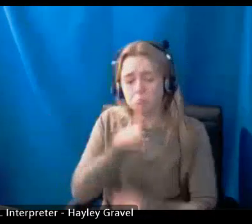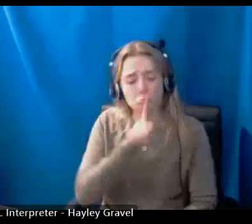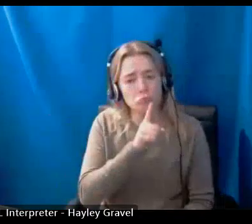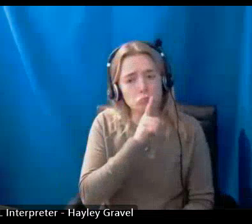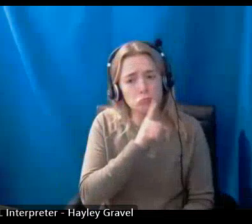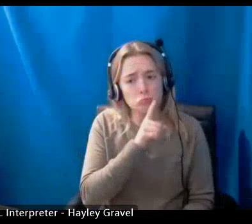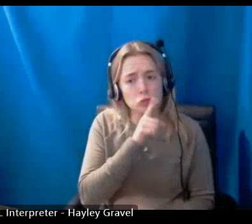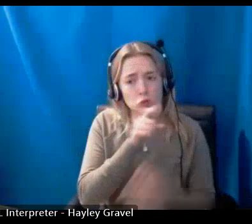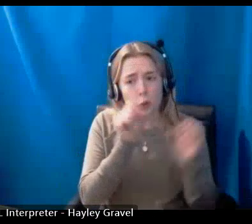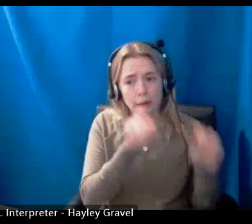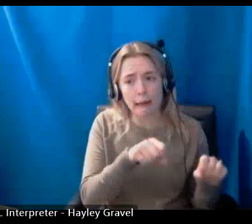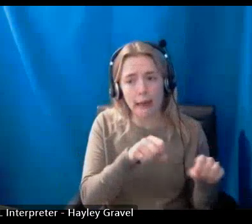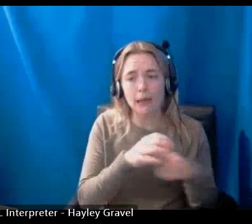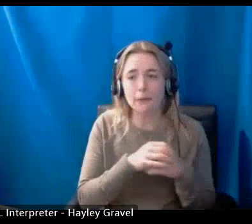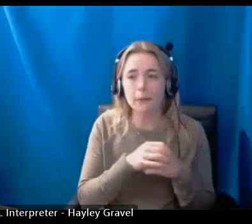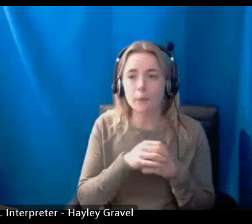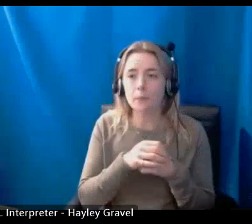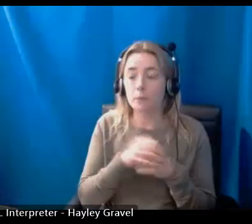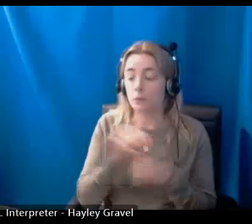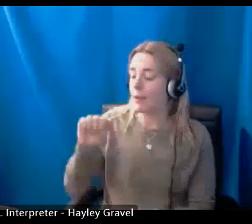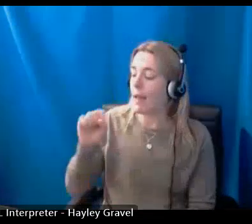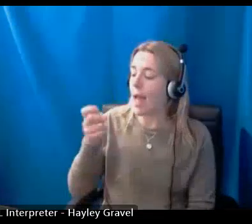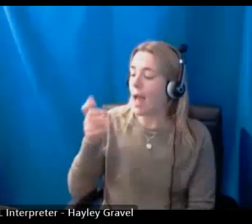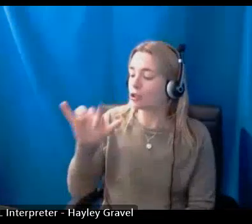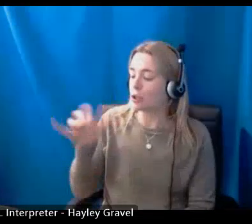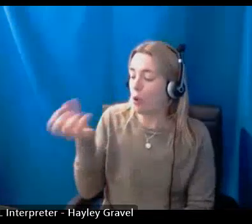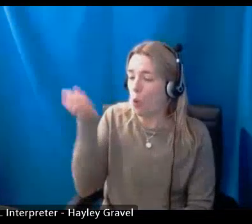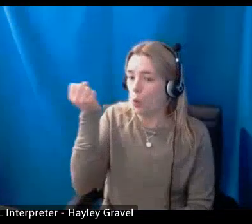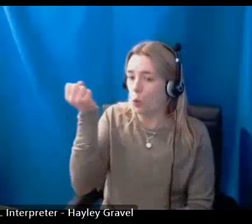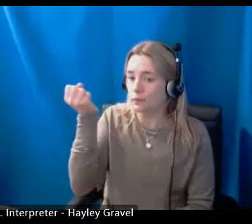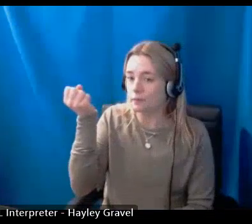So why don't we do this? Hold on just a second, Ashley. Why don't we do this?